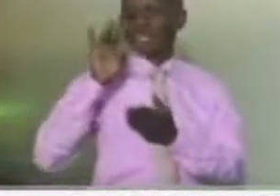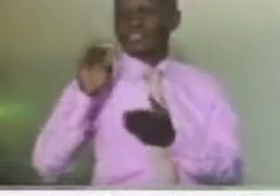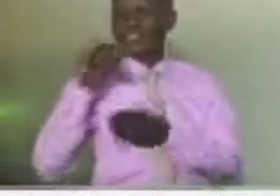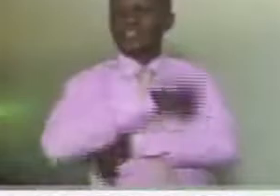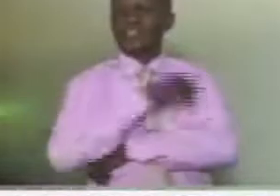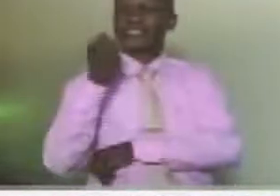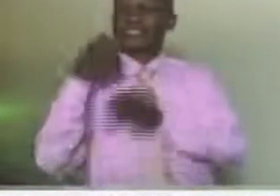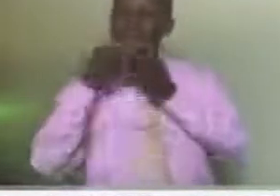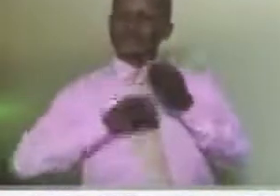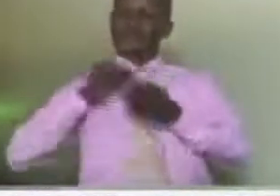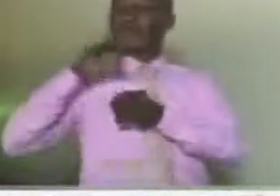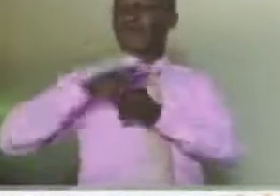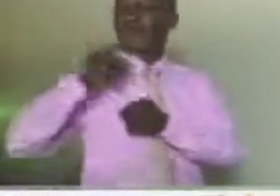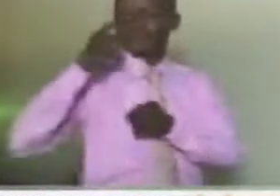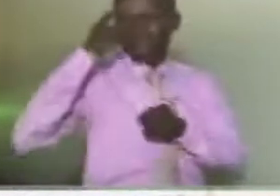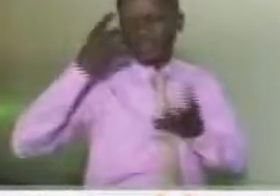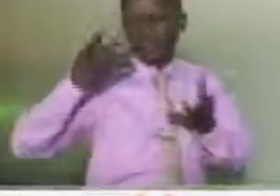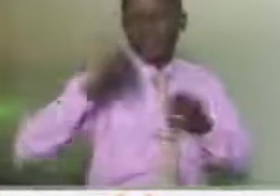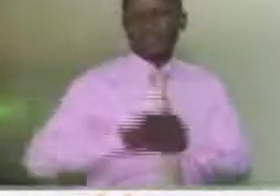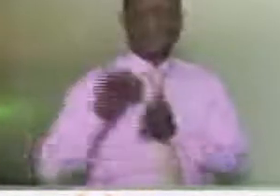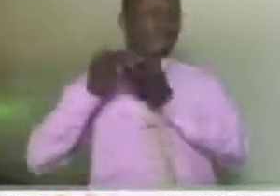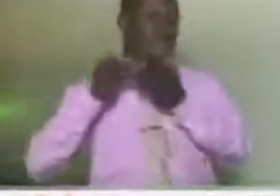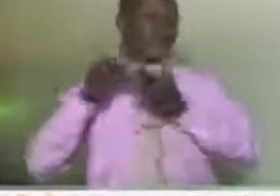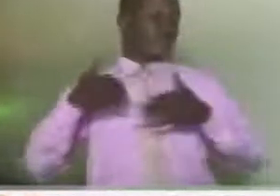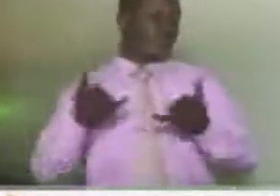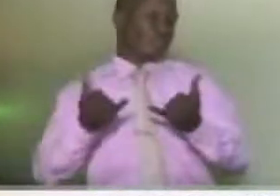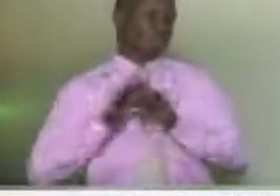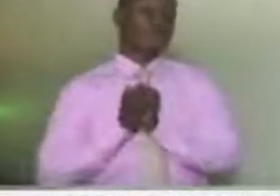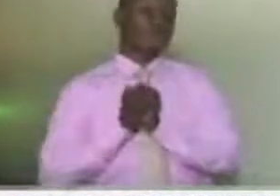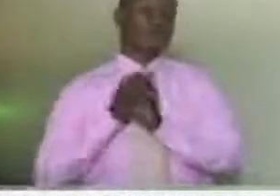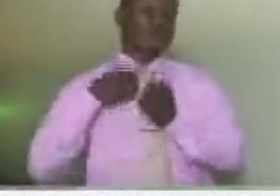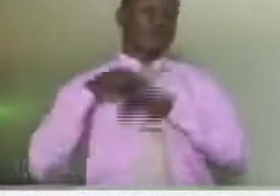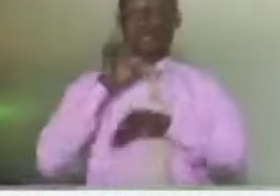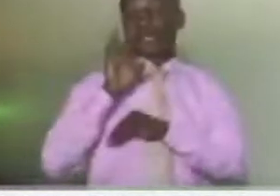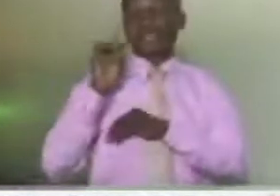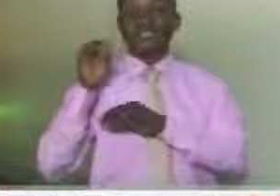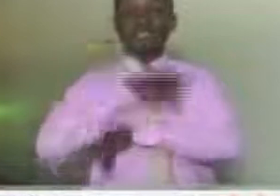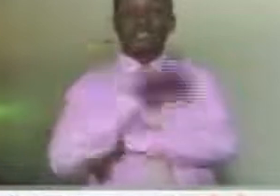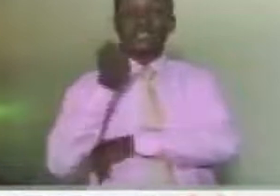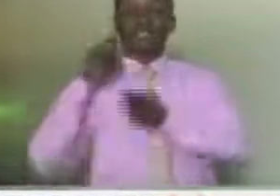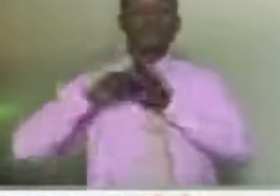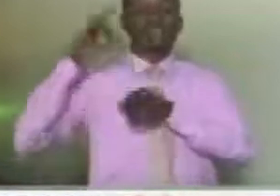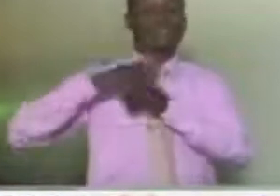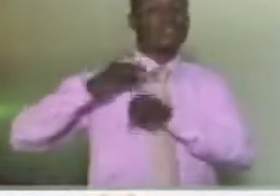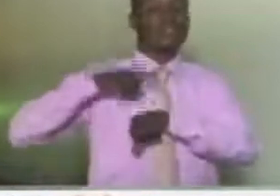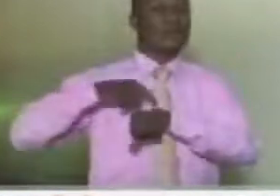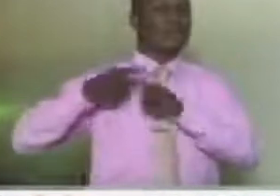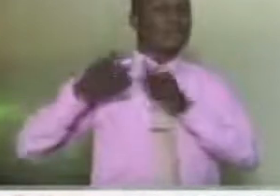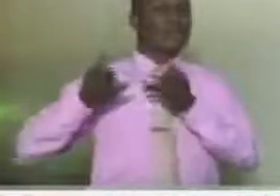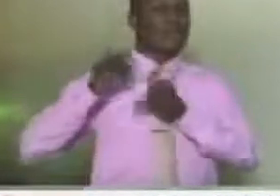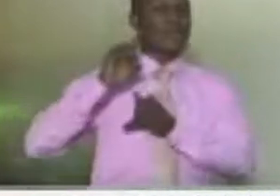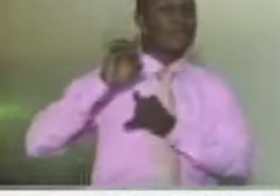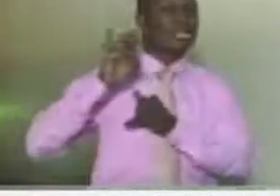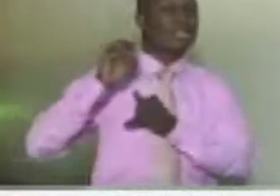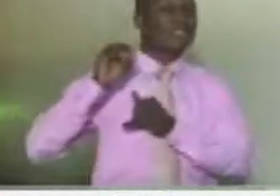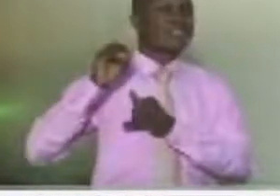election. What do we have before now? Before now, it's about 90 days to the election time. But if it's 180 days by